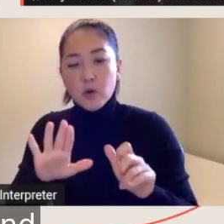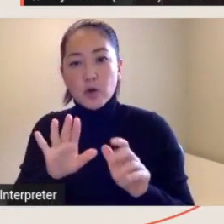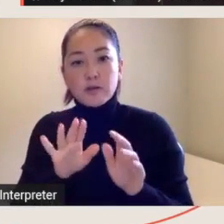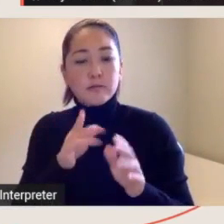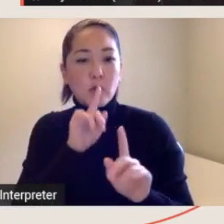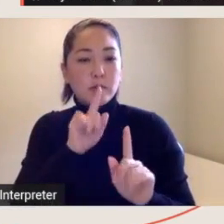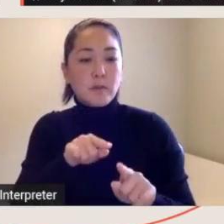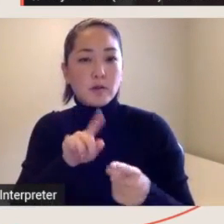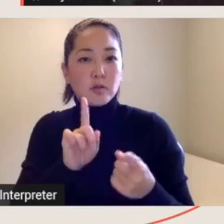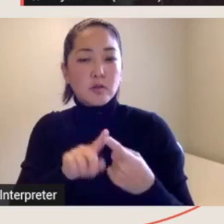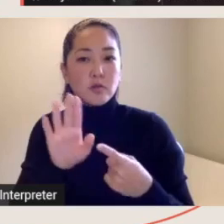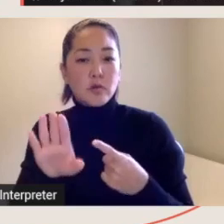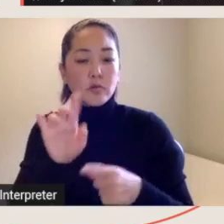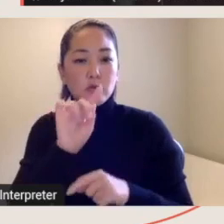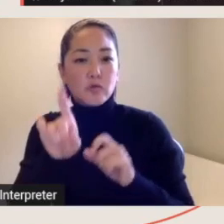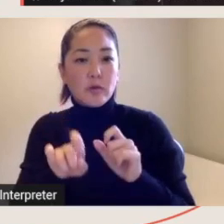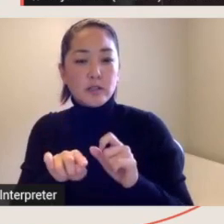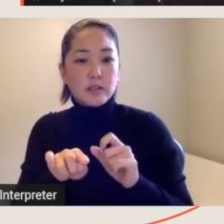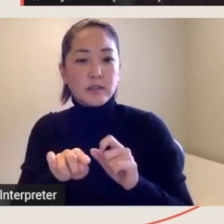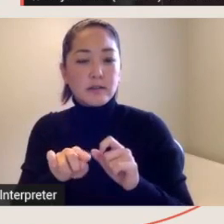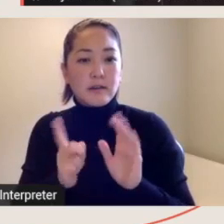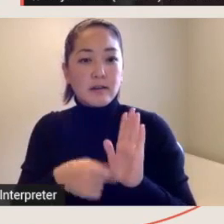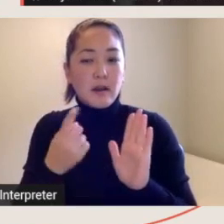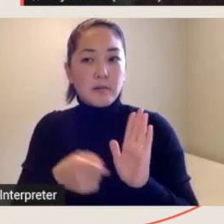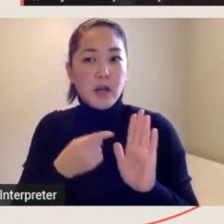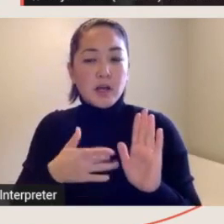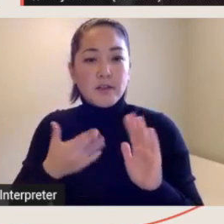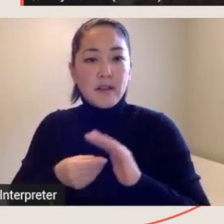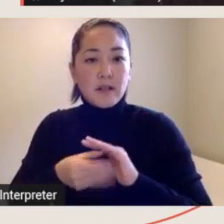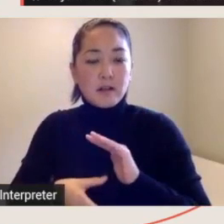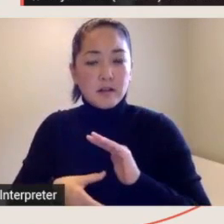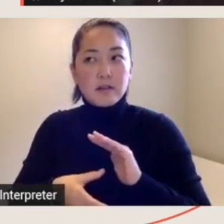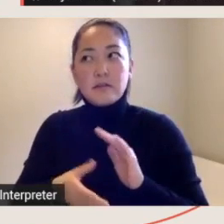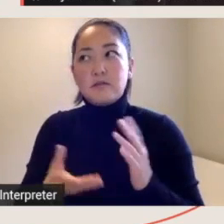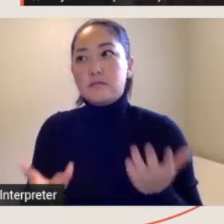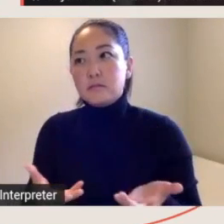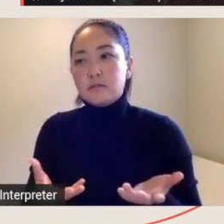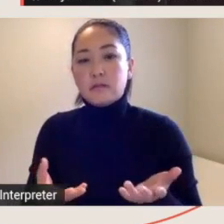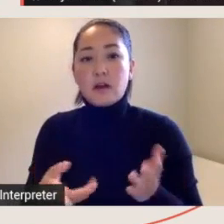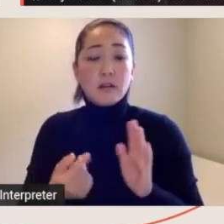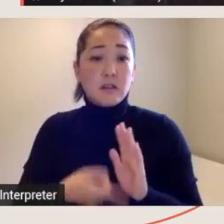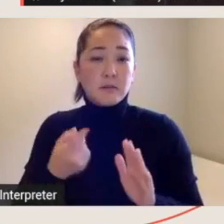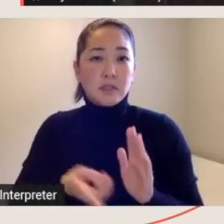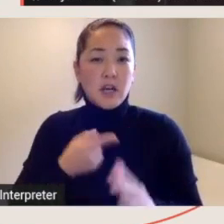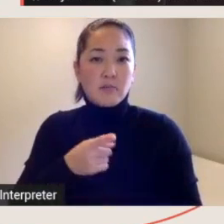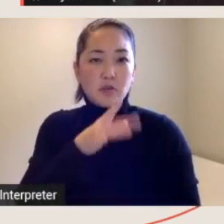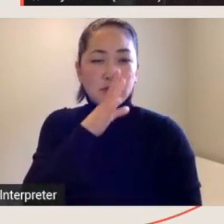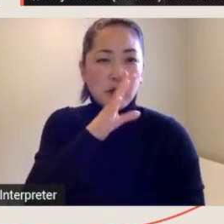meetings. And she was sometimes feeling defeated, otherwise she would talk back.